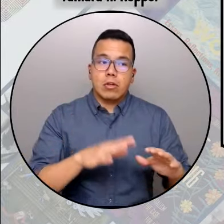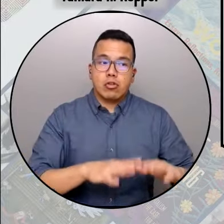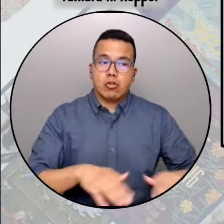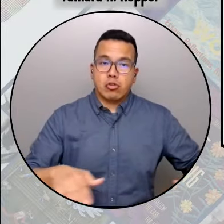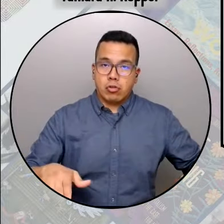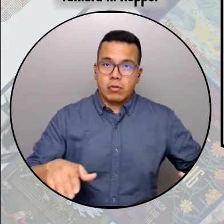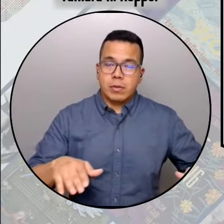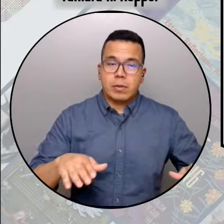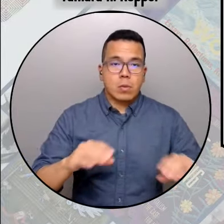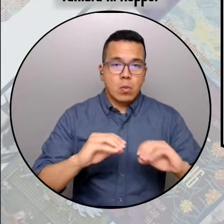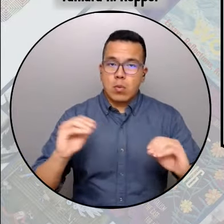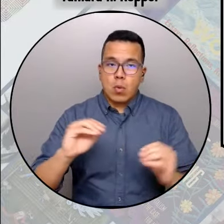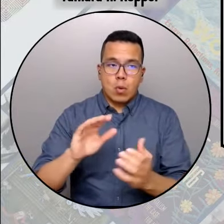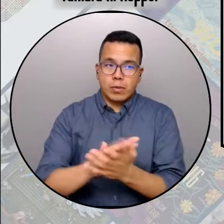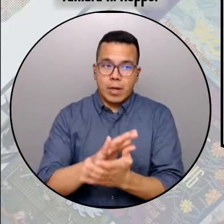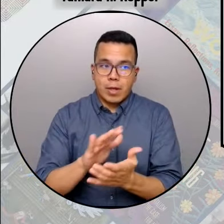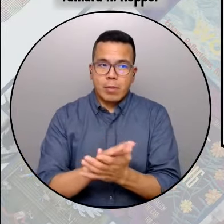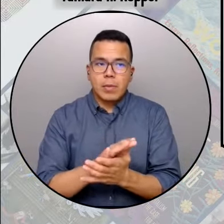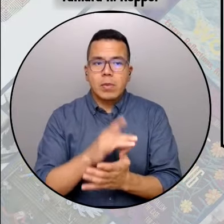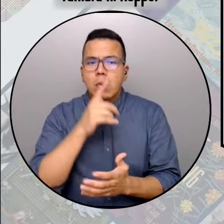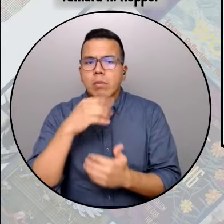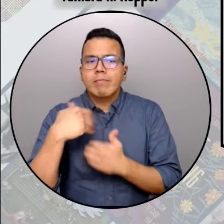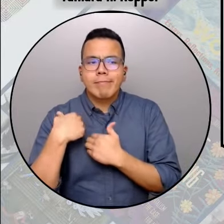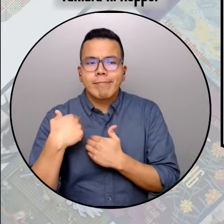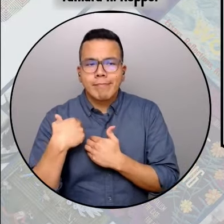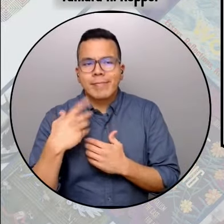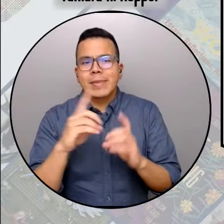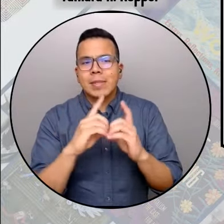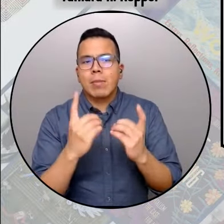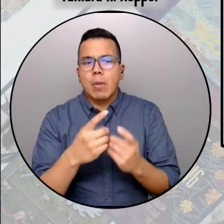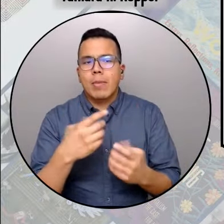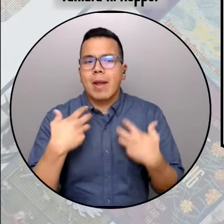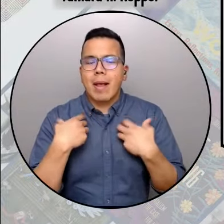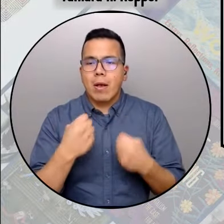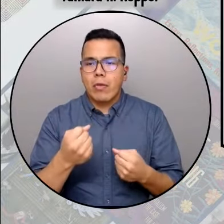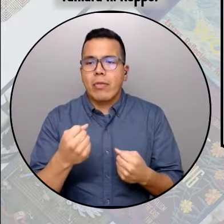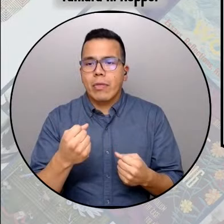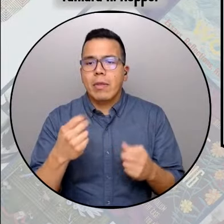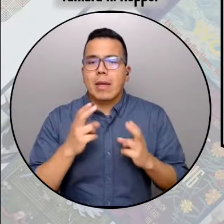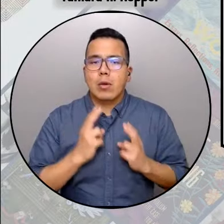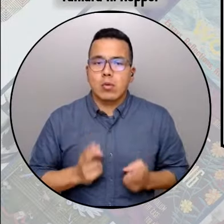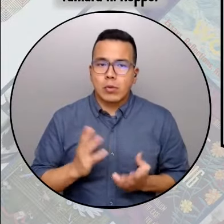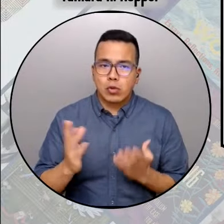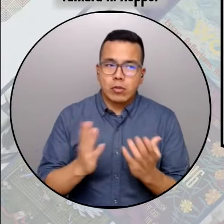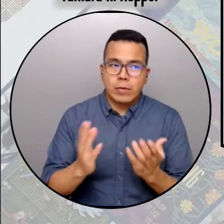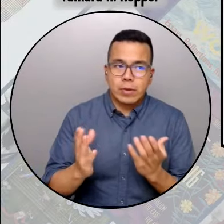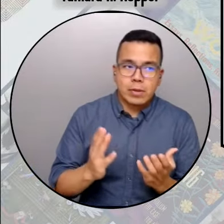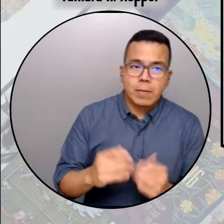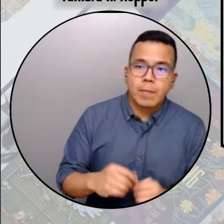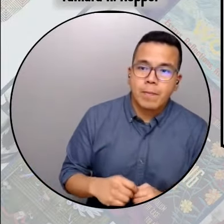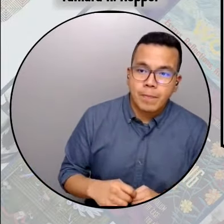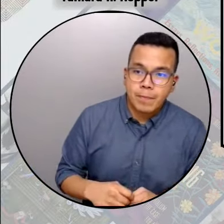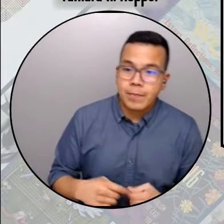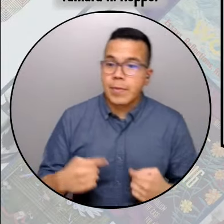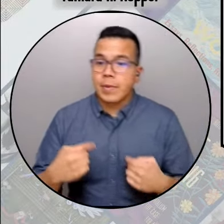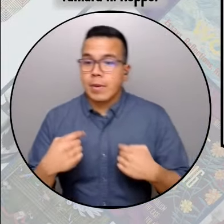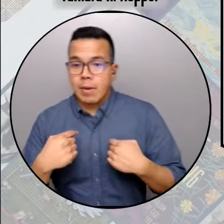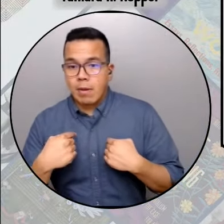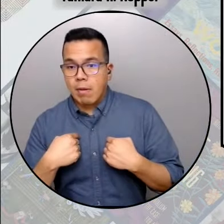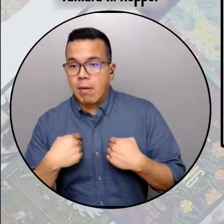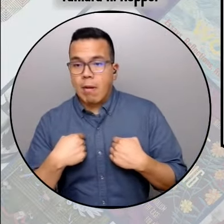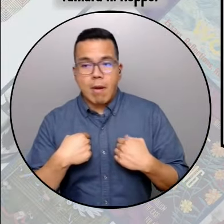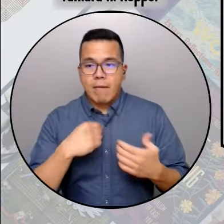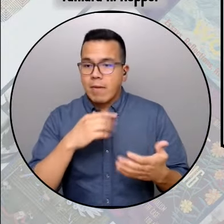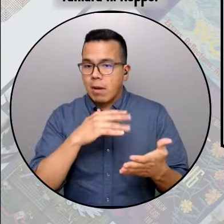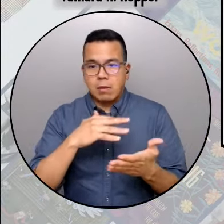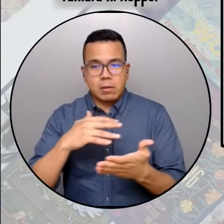Resettlement. I have not studied the experiences of immigrant children, especially at the border.